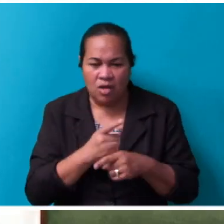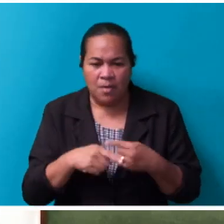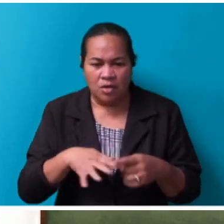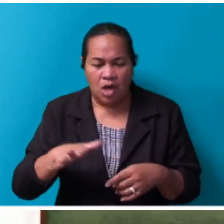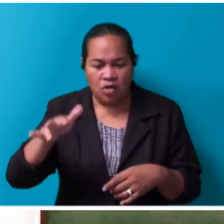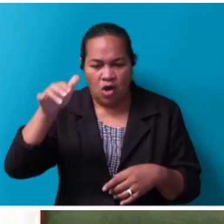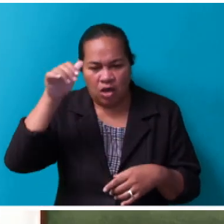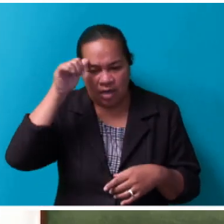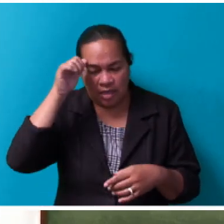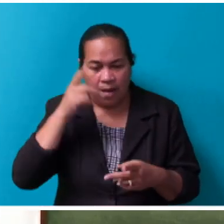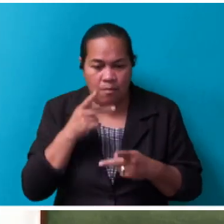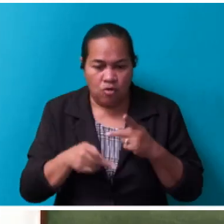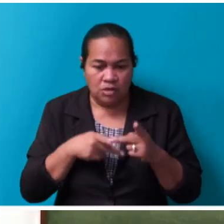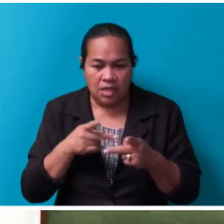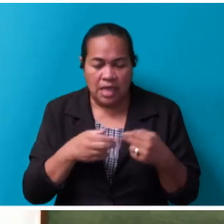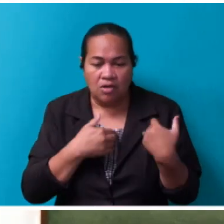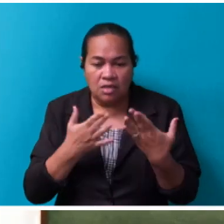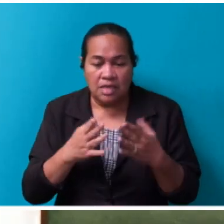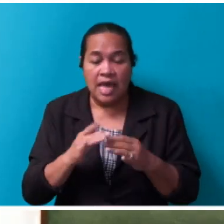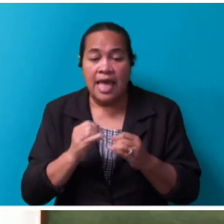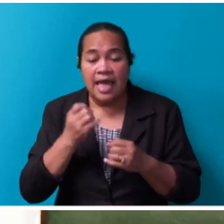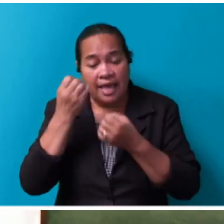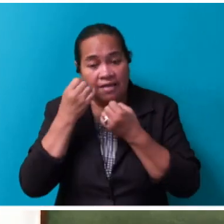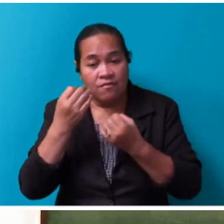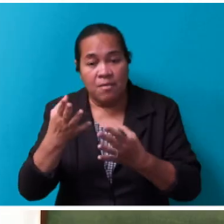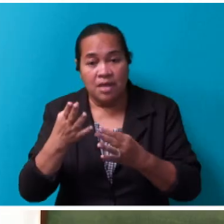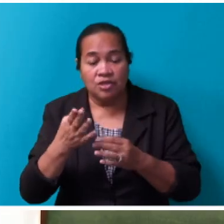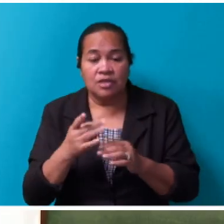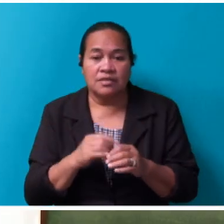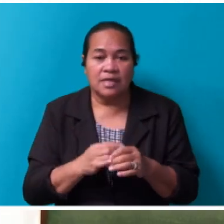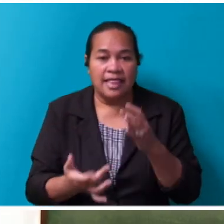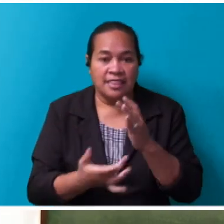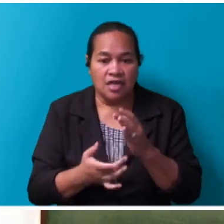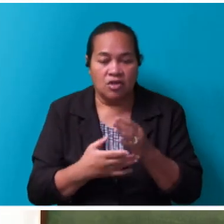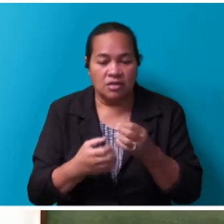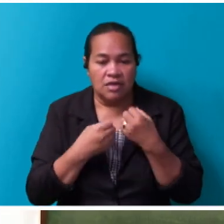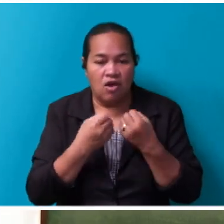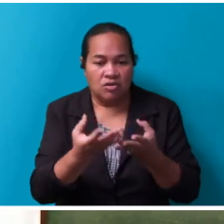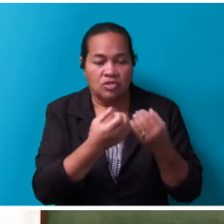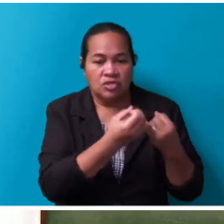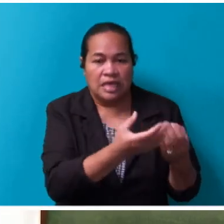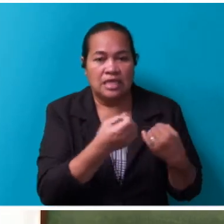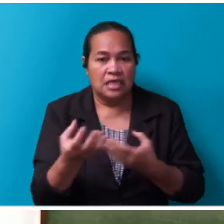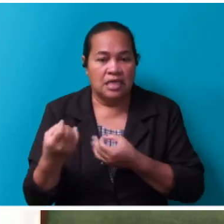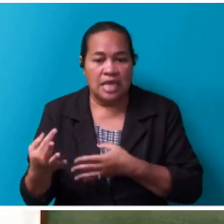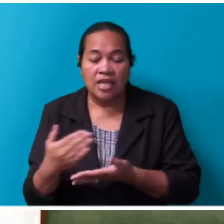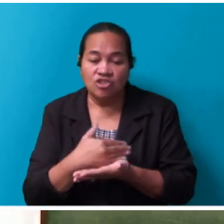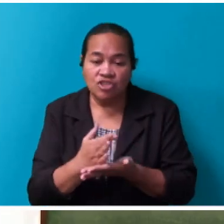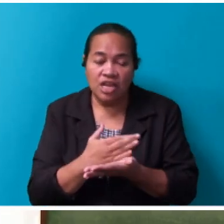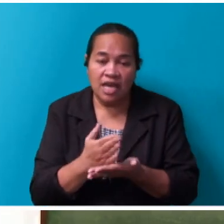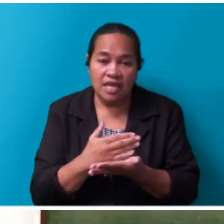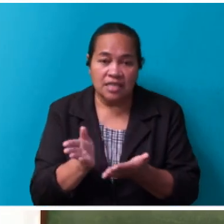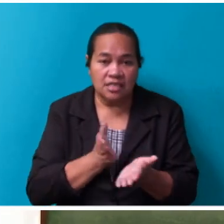outsourcing centers, information technology outsourcing, ITOs, and shared services as well, Honourable